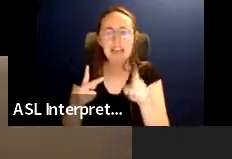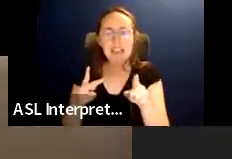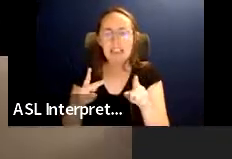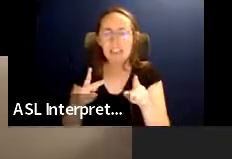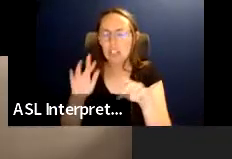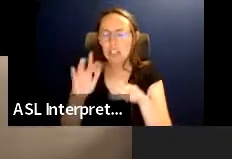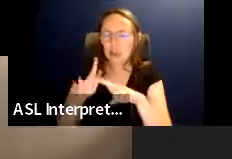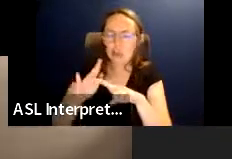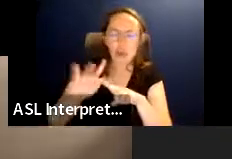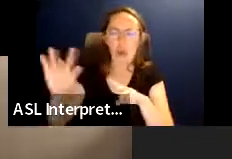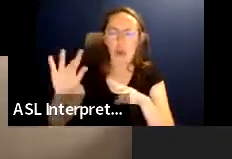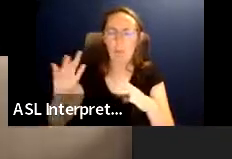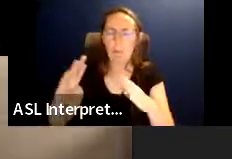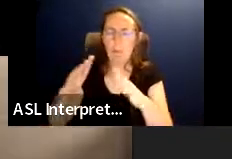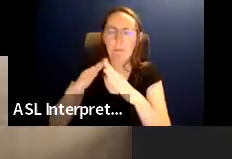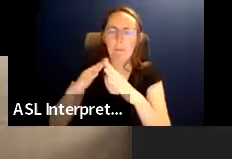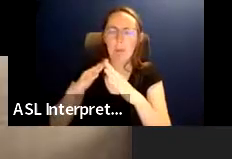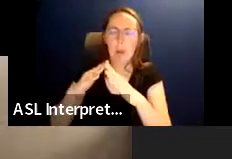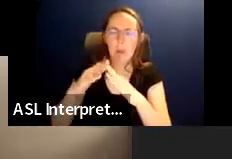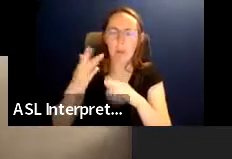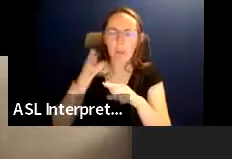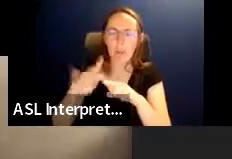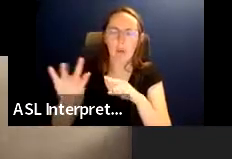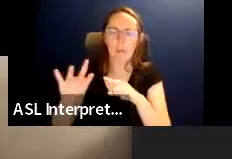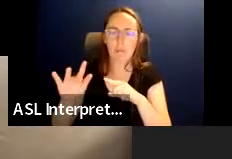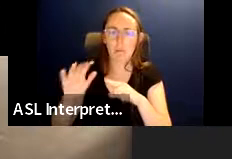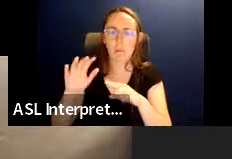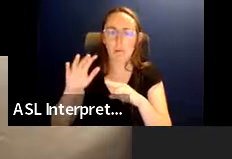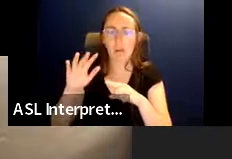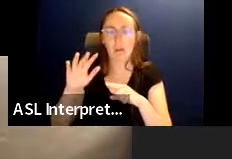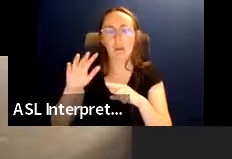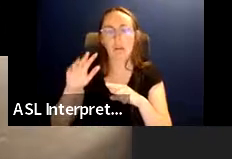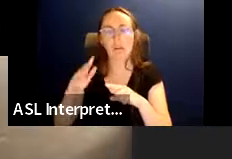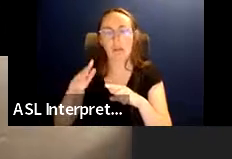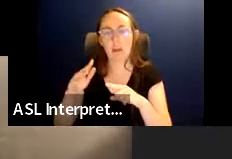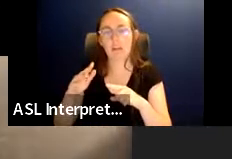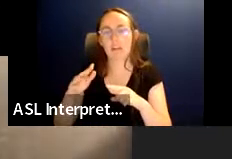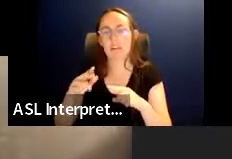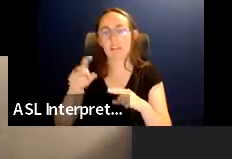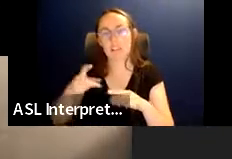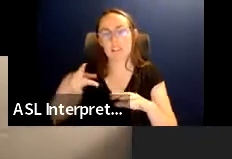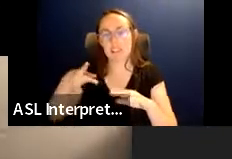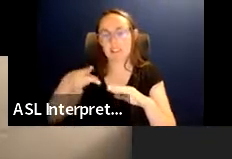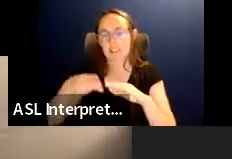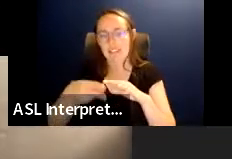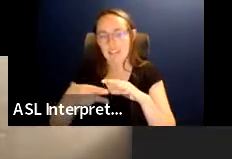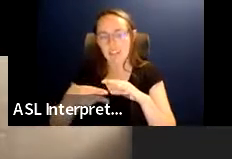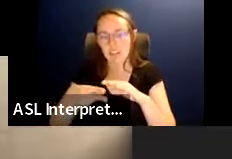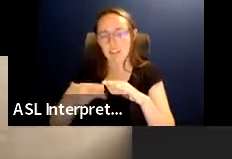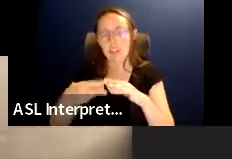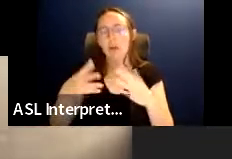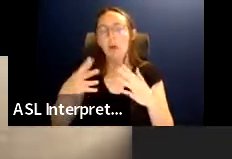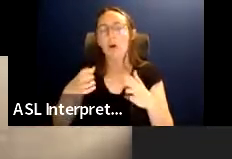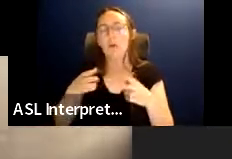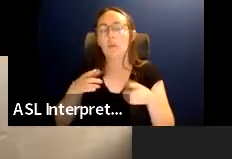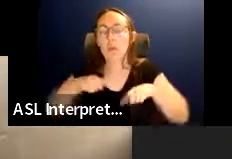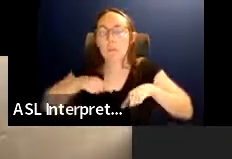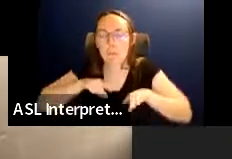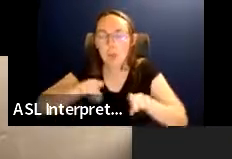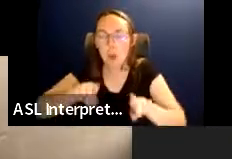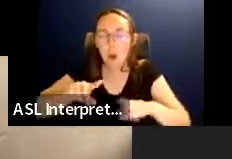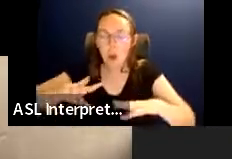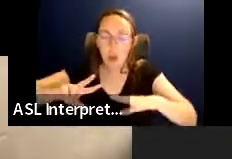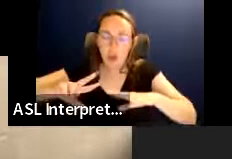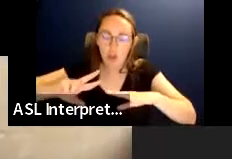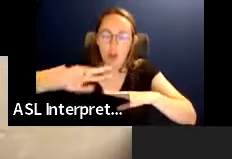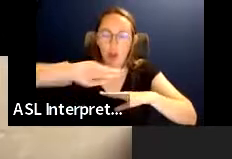triangles? We have to take our scissors and lay them parallel, not this way. We're not cutting triangles off, we're cutting triangles off with our